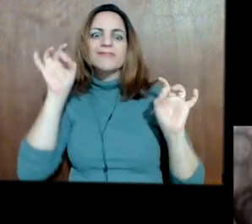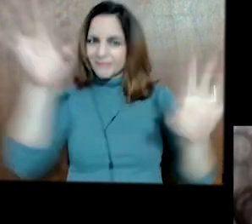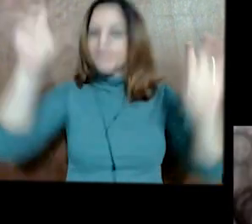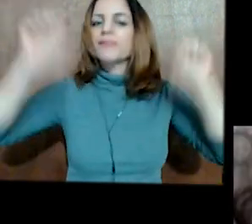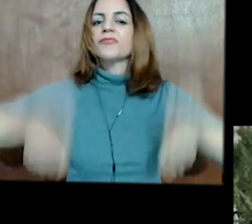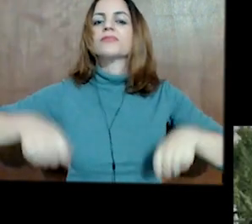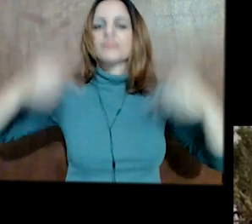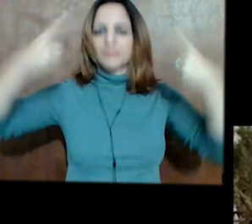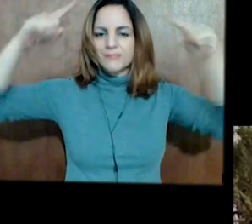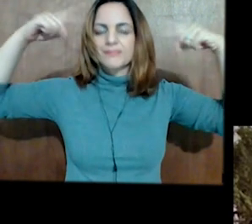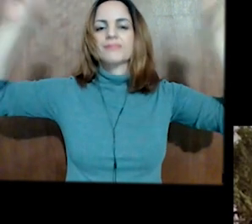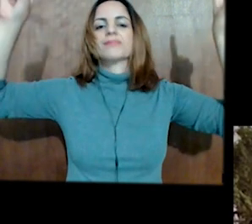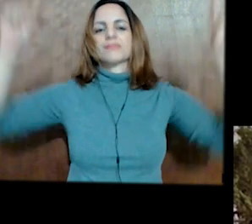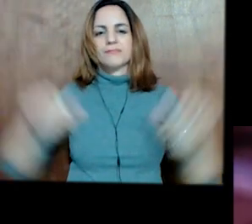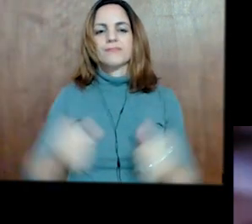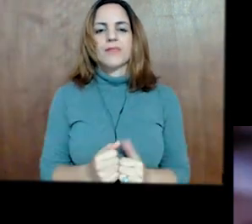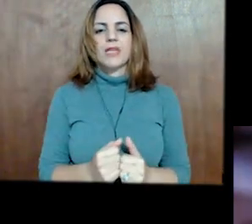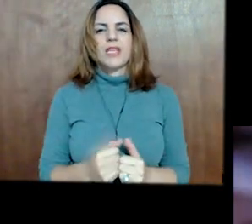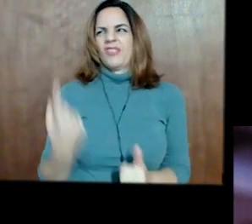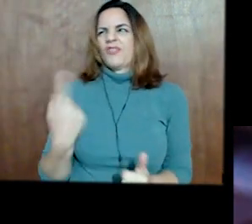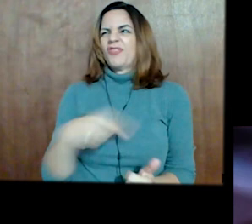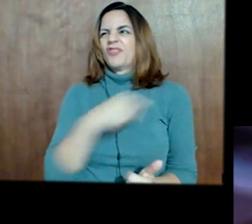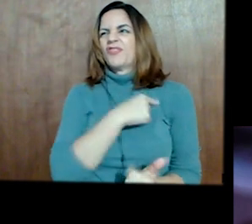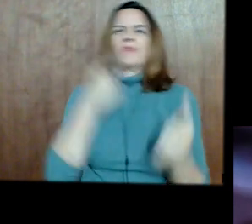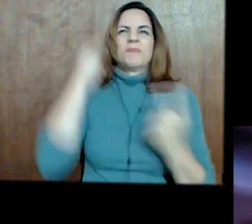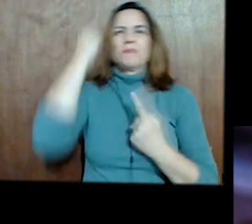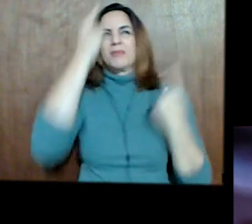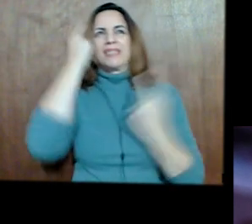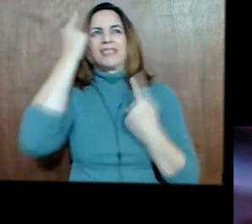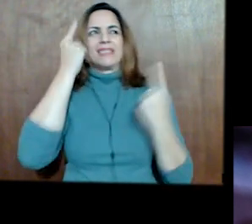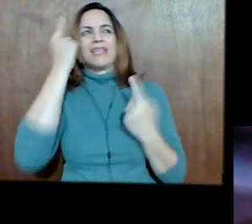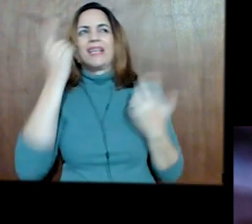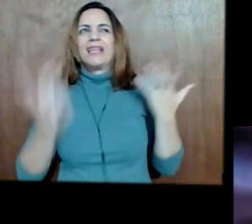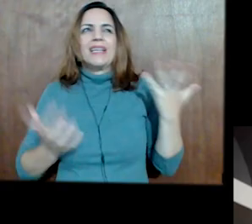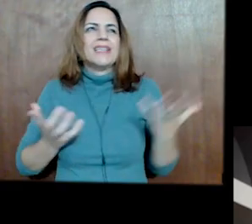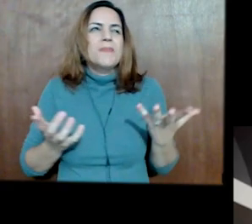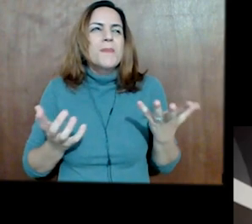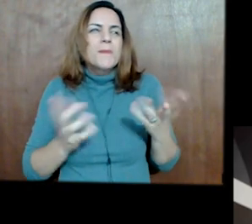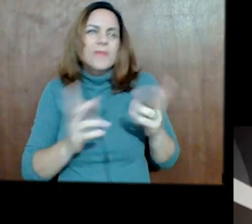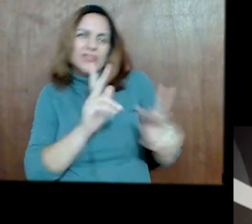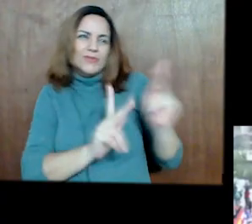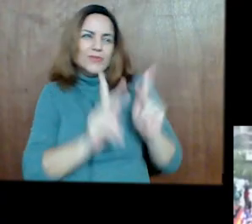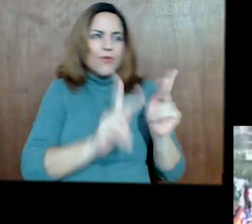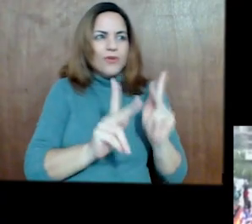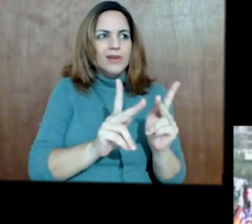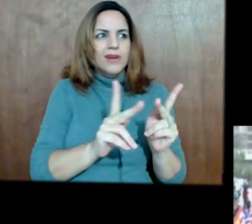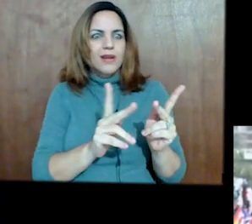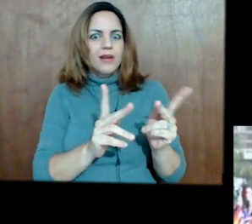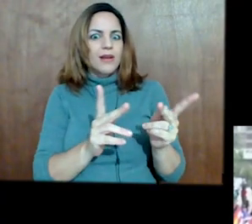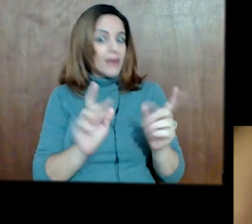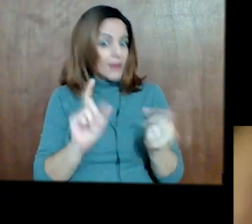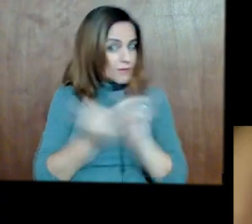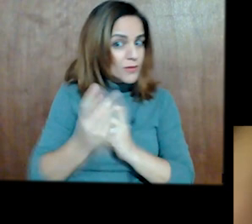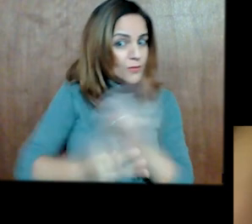You have to depart from the premise that everybody wants to make a revolution. Our job isn't